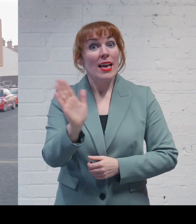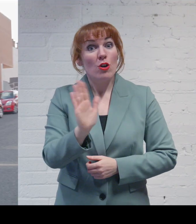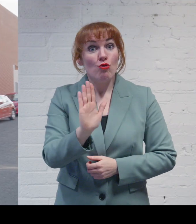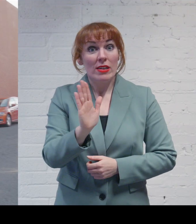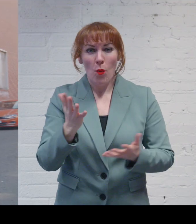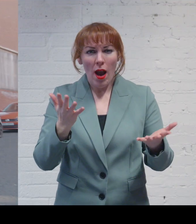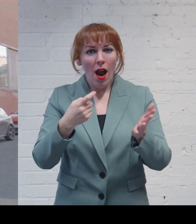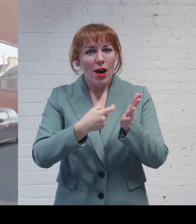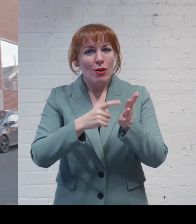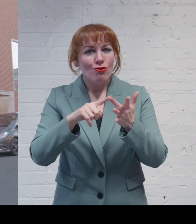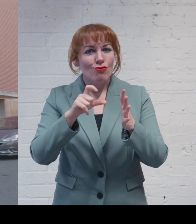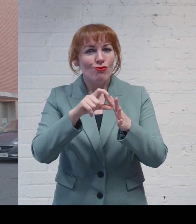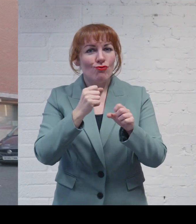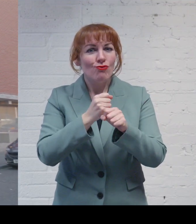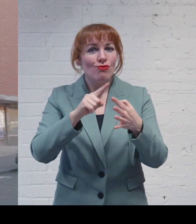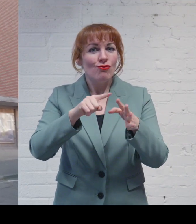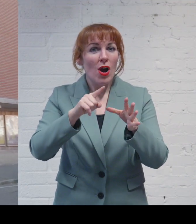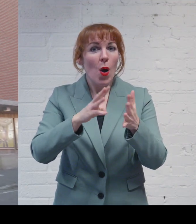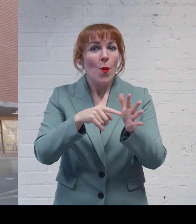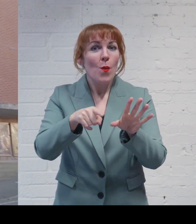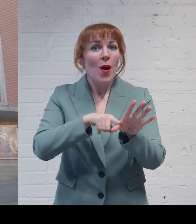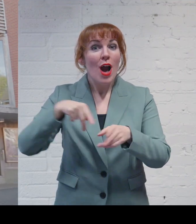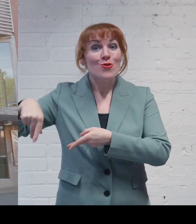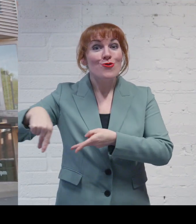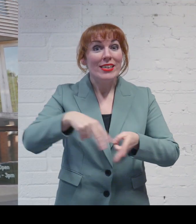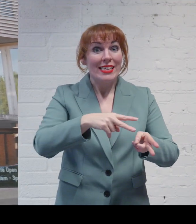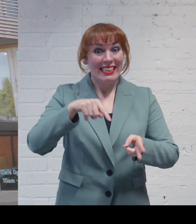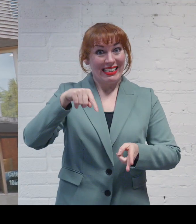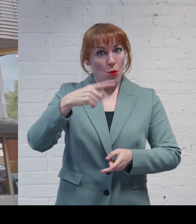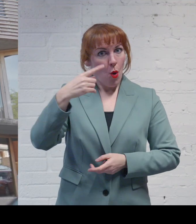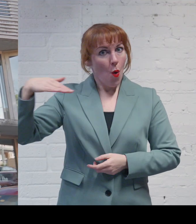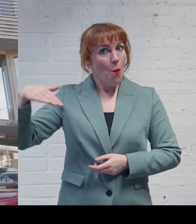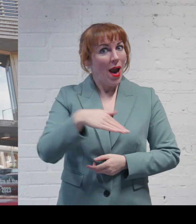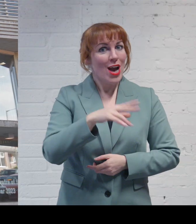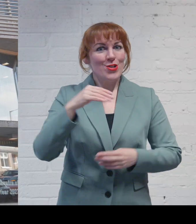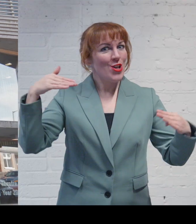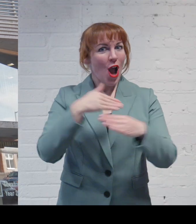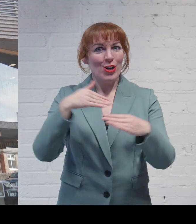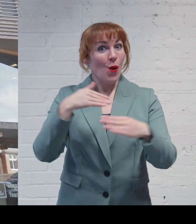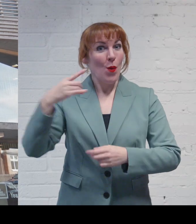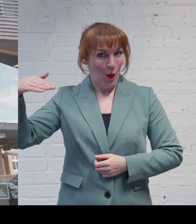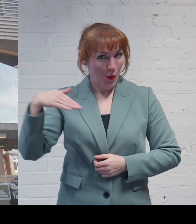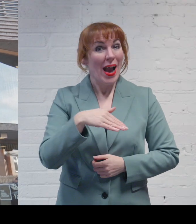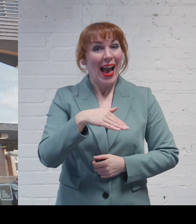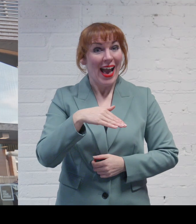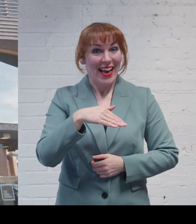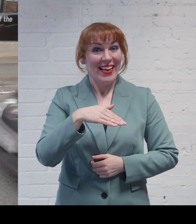The main entrance to the Lyric is on Ridgeway Street. Ridgeway Street is a one-way street and should be accessed from Stranmillis